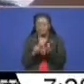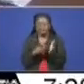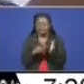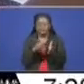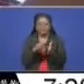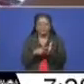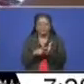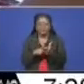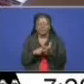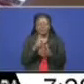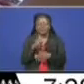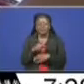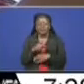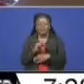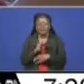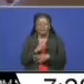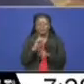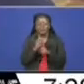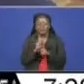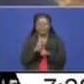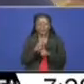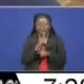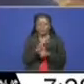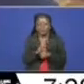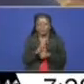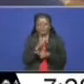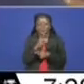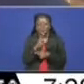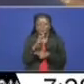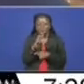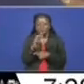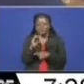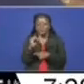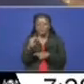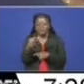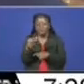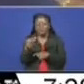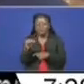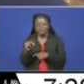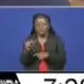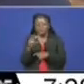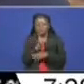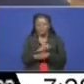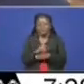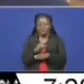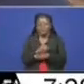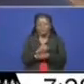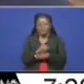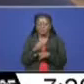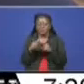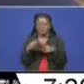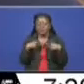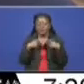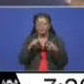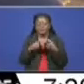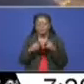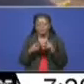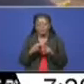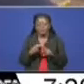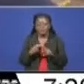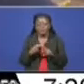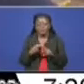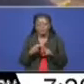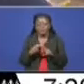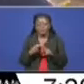course we got hit 2 years ago with Irma Maria. So we know and understand what it's like. And certainly when you have friends in a community, we are one Caribbean. Denise